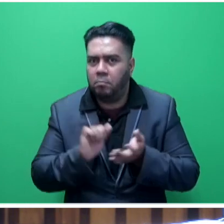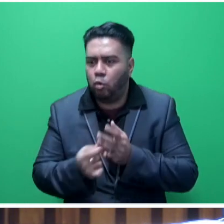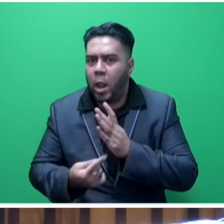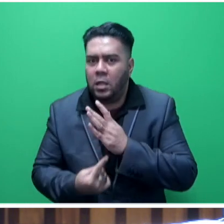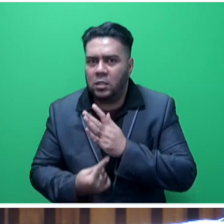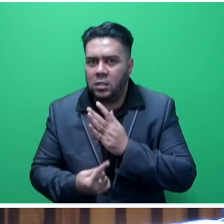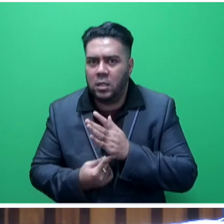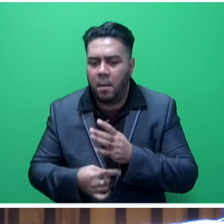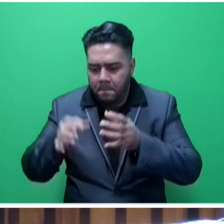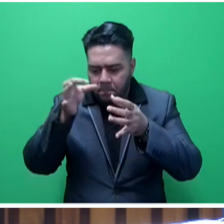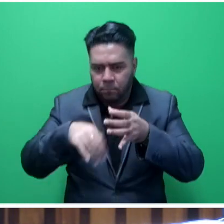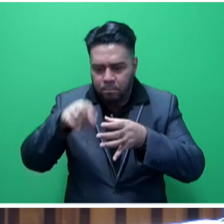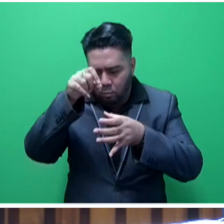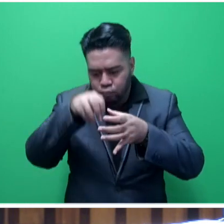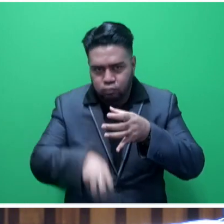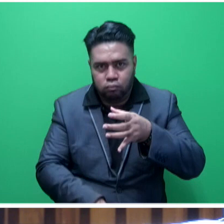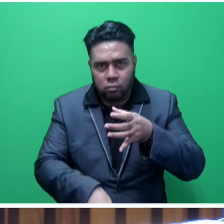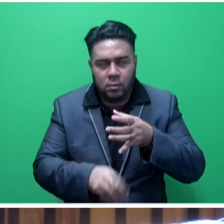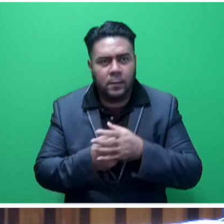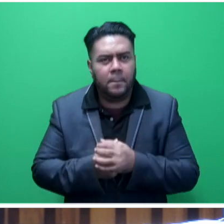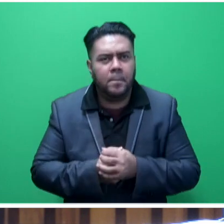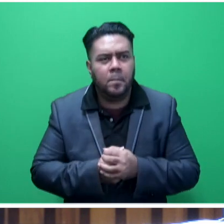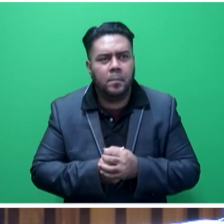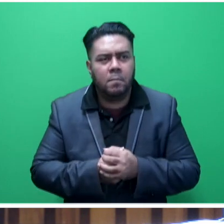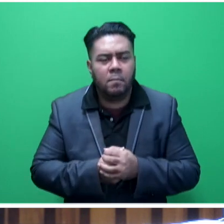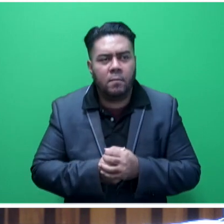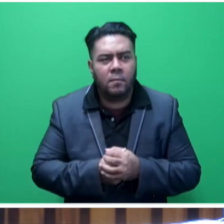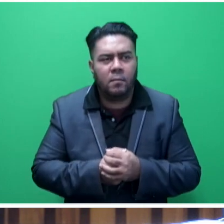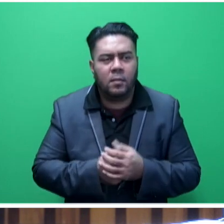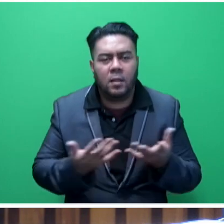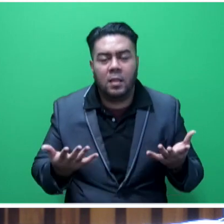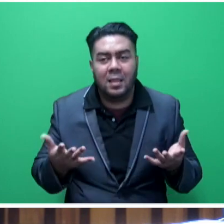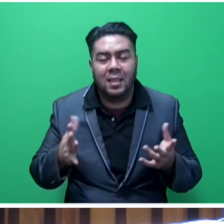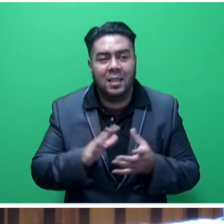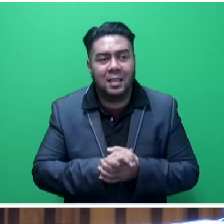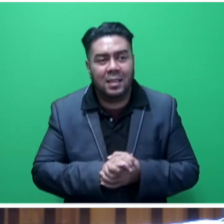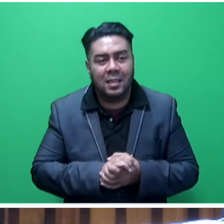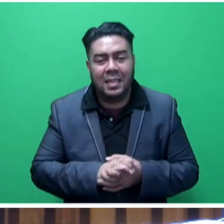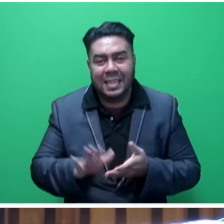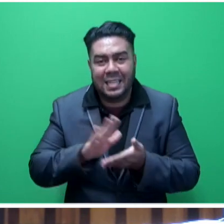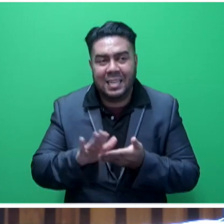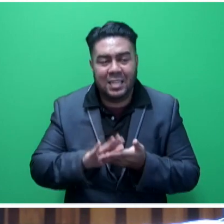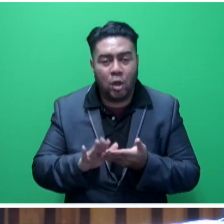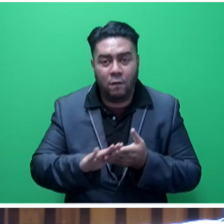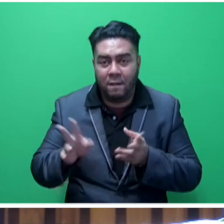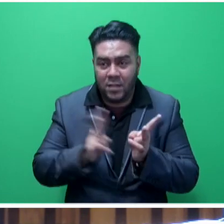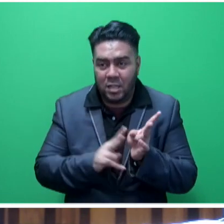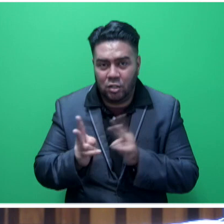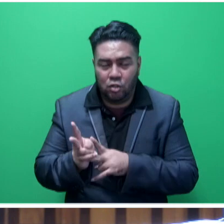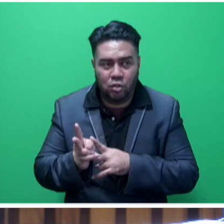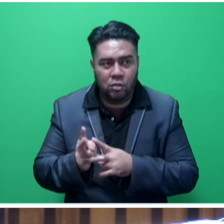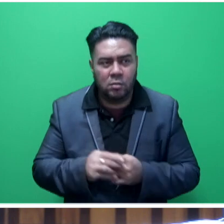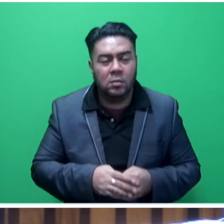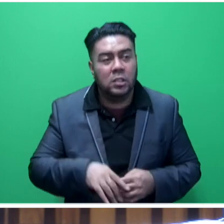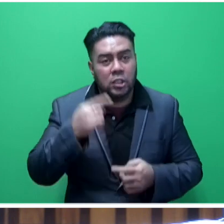So obviously that's not applicable to them. There are various issues, for example, cleaning of villages. It says, each occupier